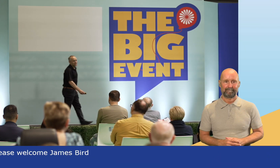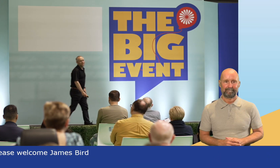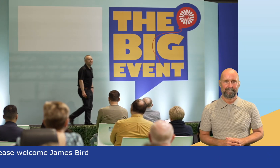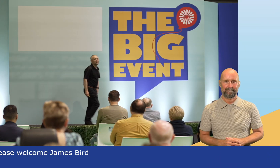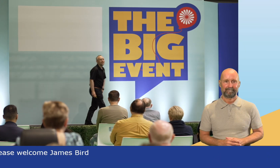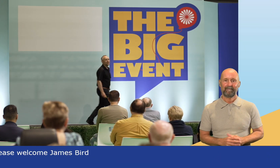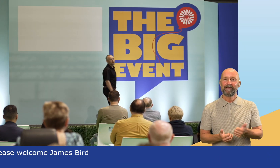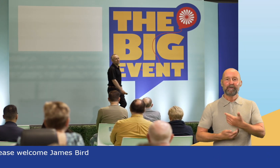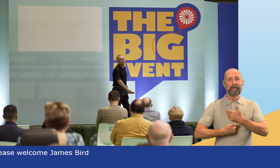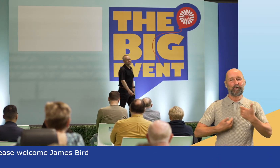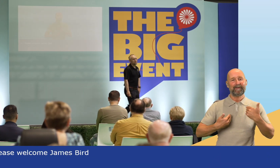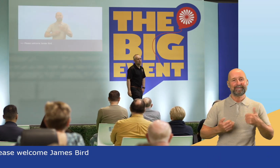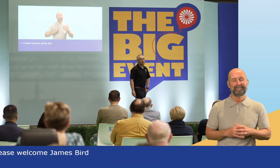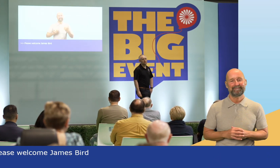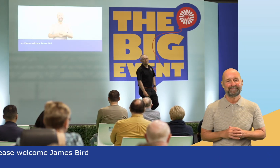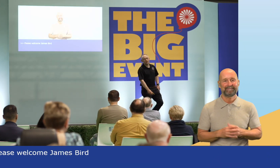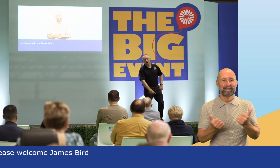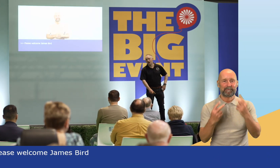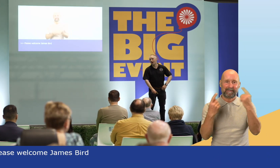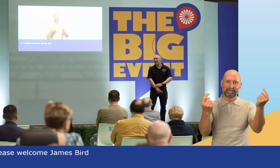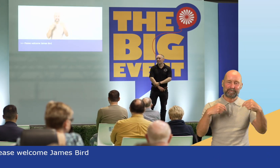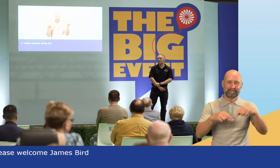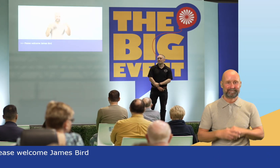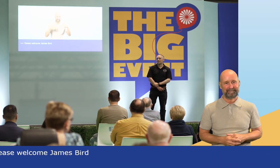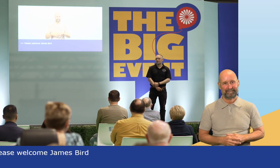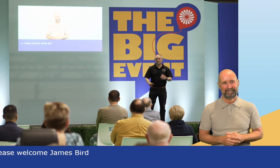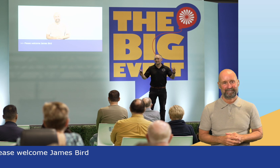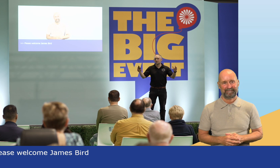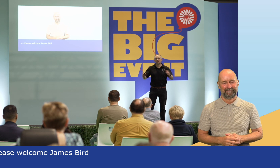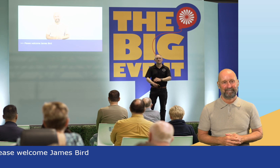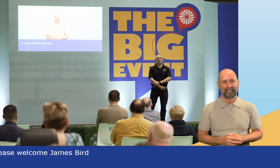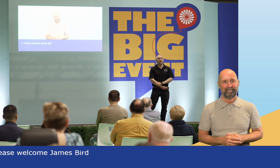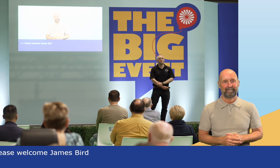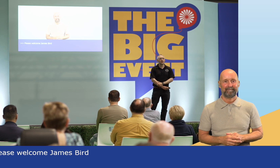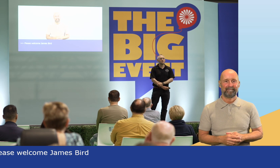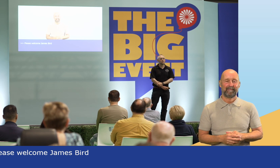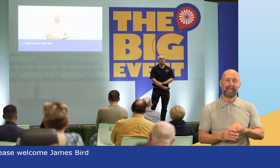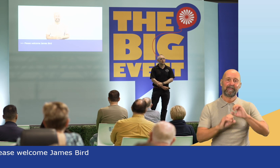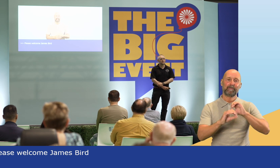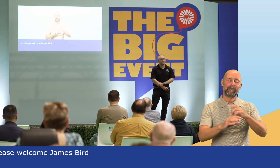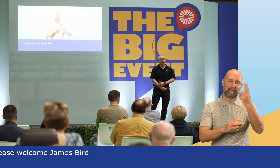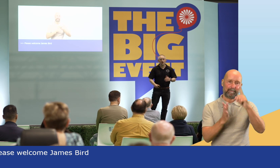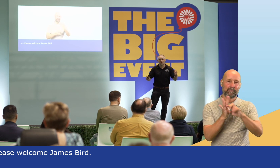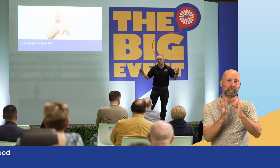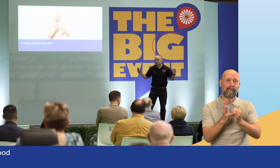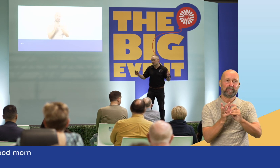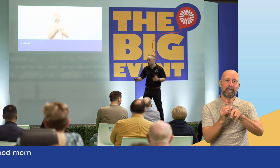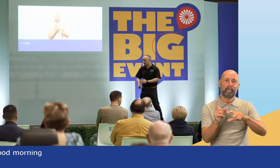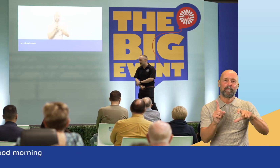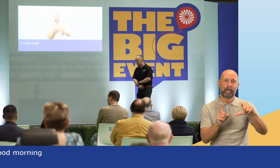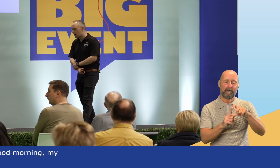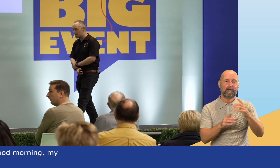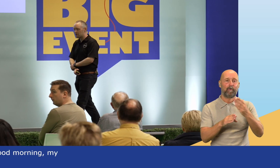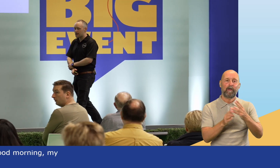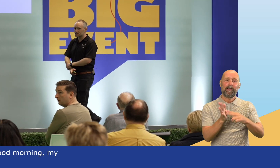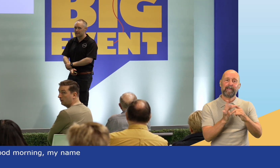Good morning. Great to have you with me. Just as an introduction, my name is James Bird. I work at Nissan